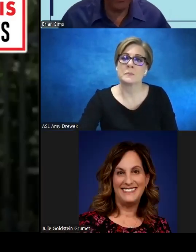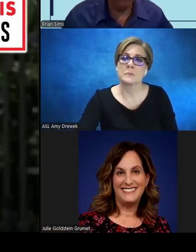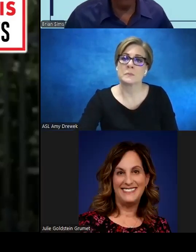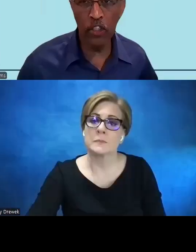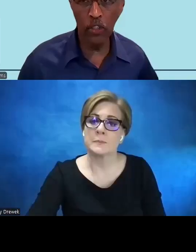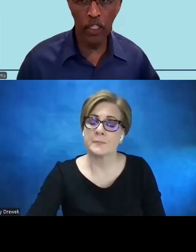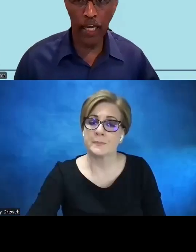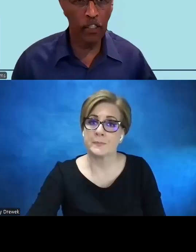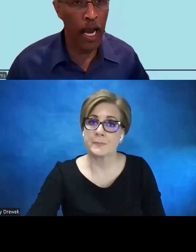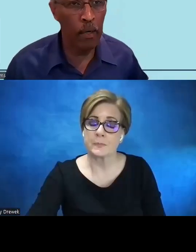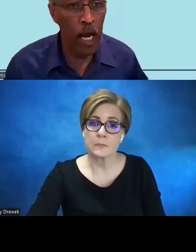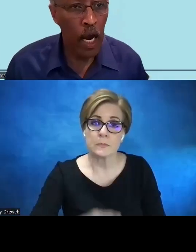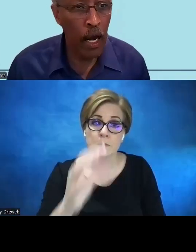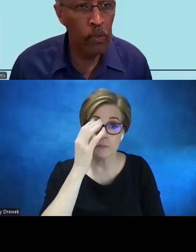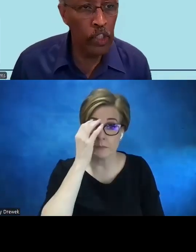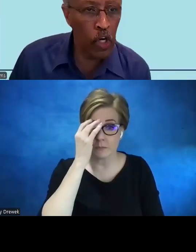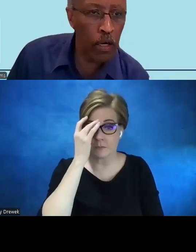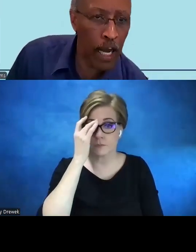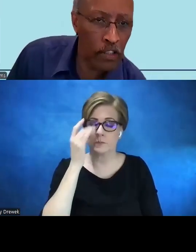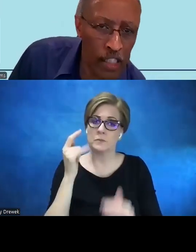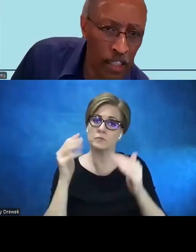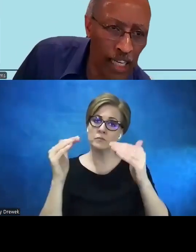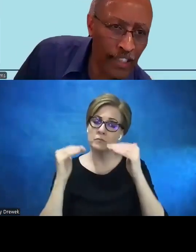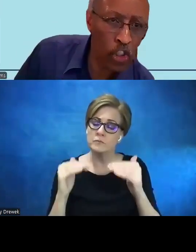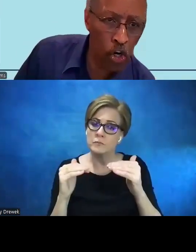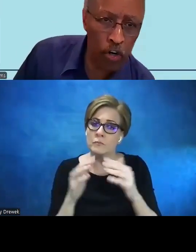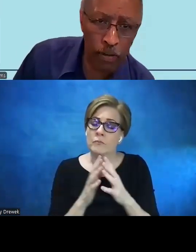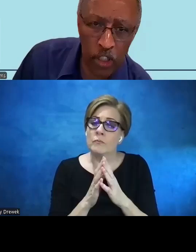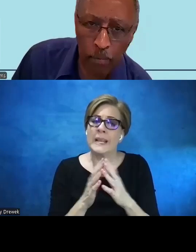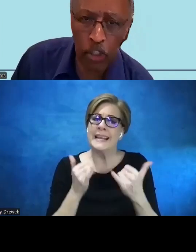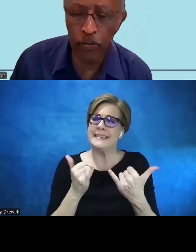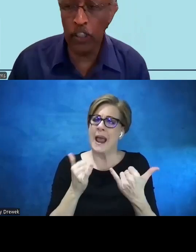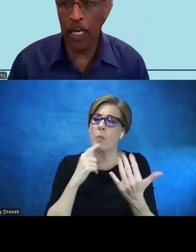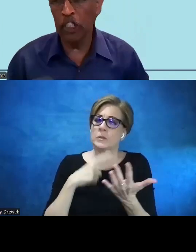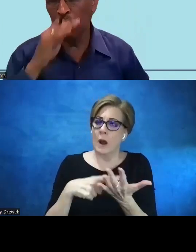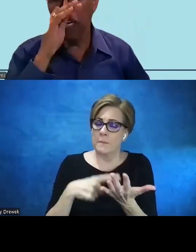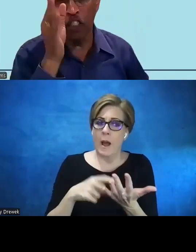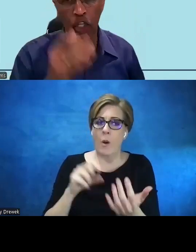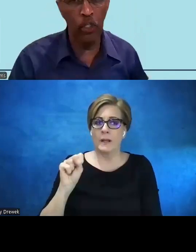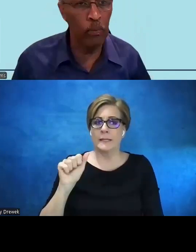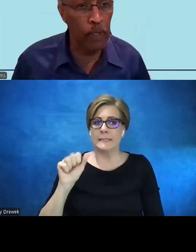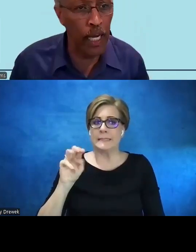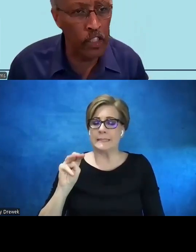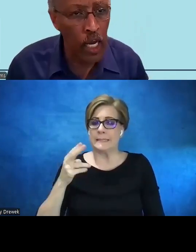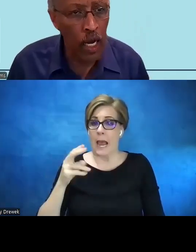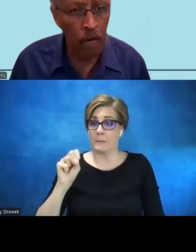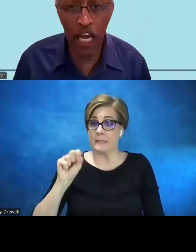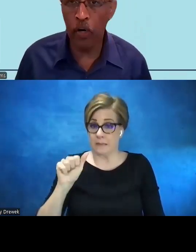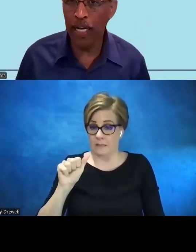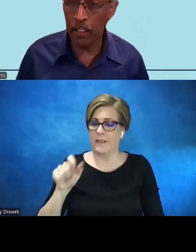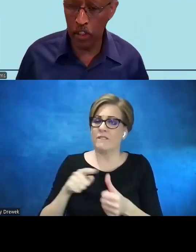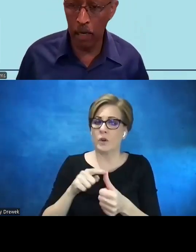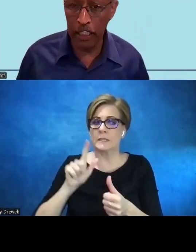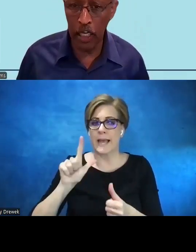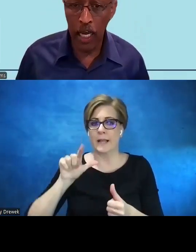All righty, going to the next item, we want to talk about some lessons learned from SAMHSA's first LGBTQ plus